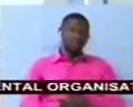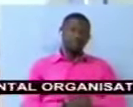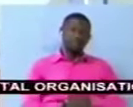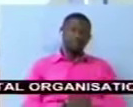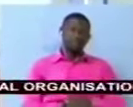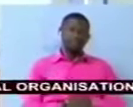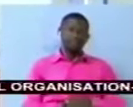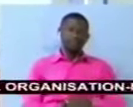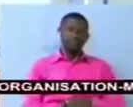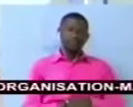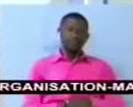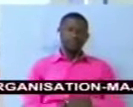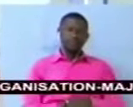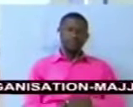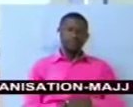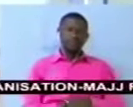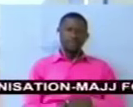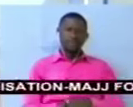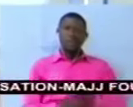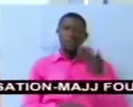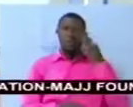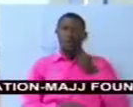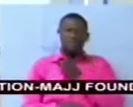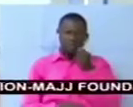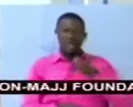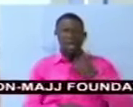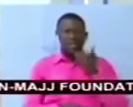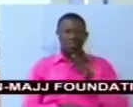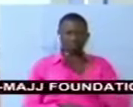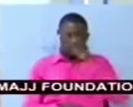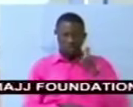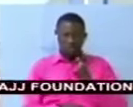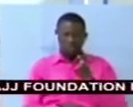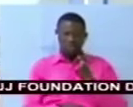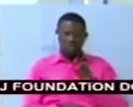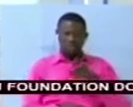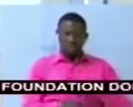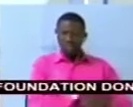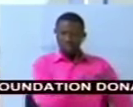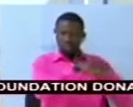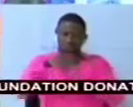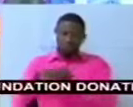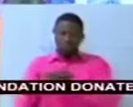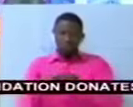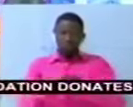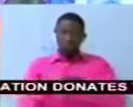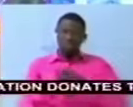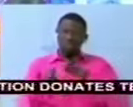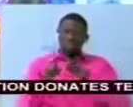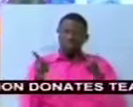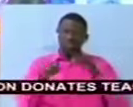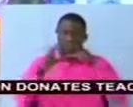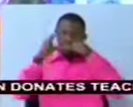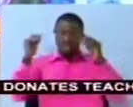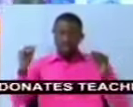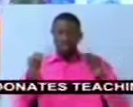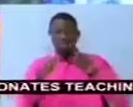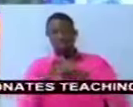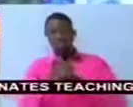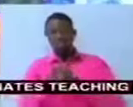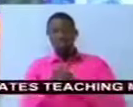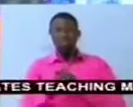place? Biñ la laaj nonu da ci benen neek lañ la yob wala ci benn place bi. Amna fa place bo xamne